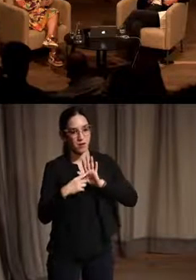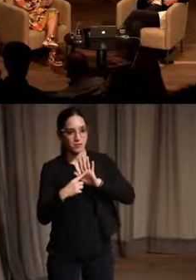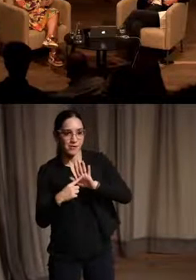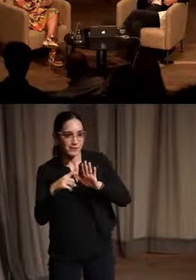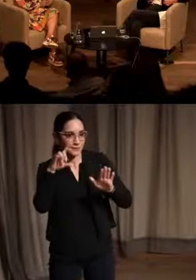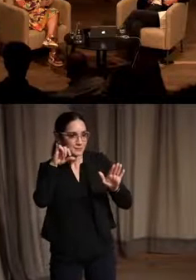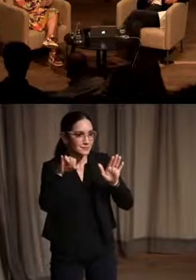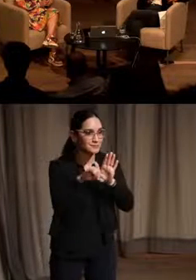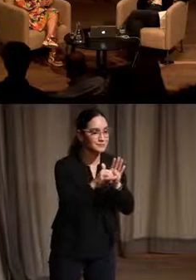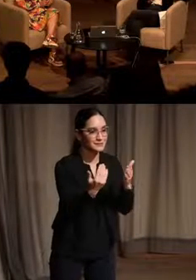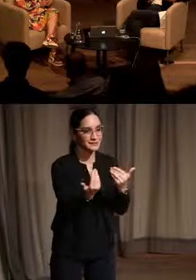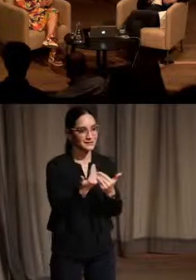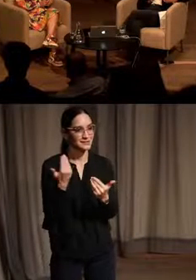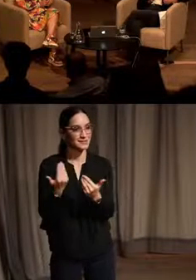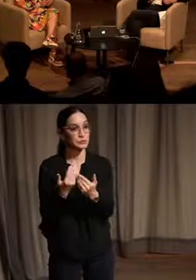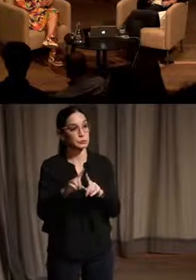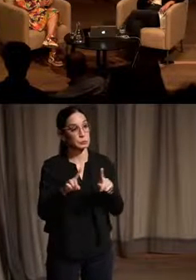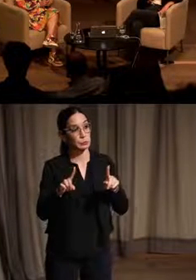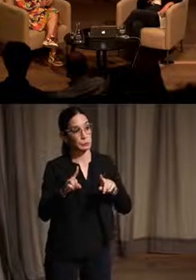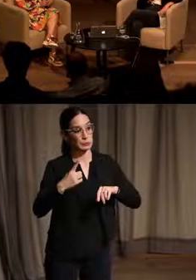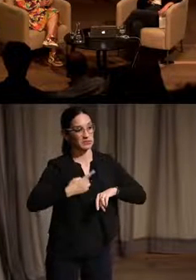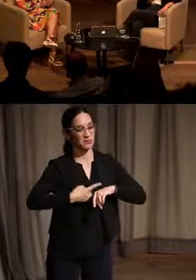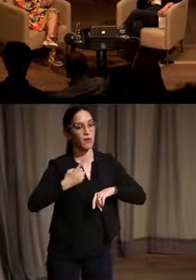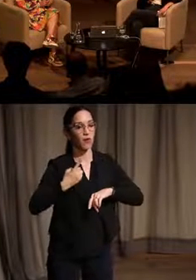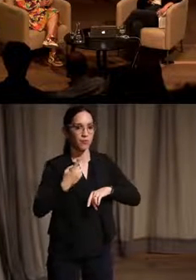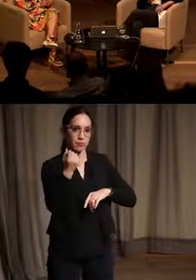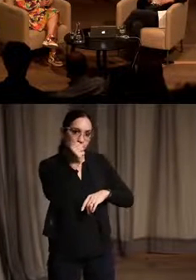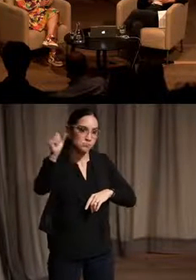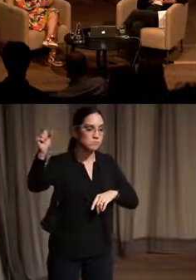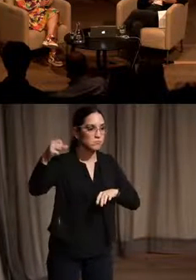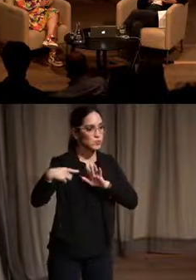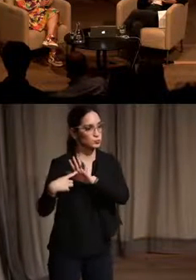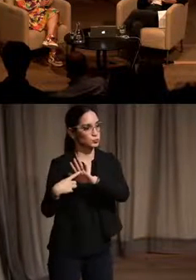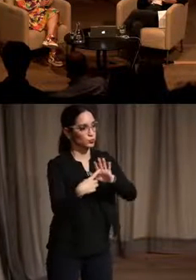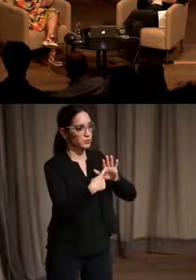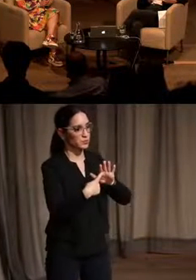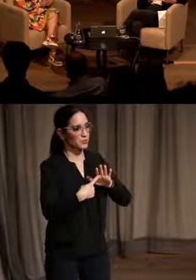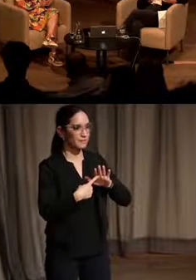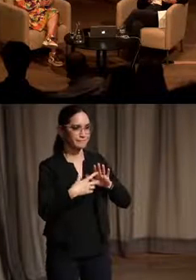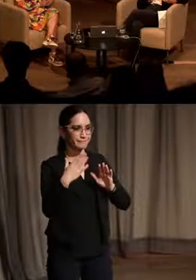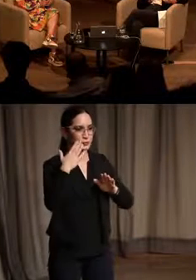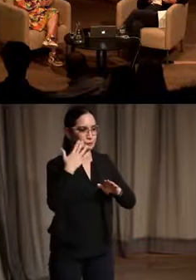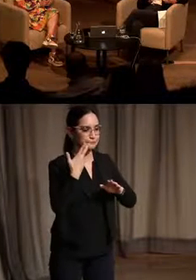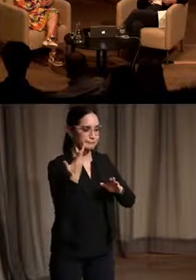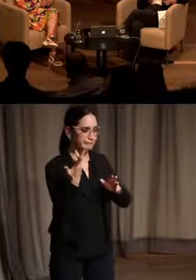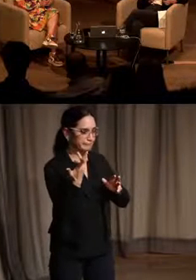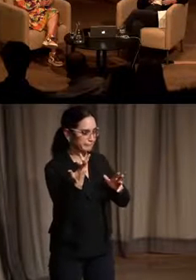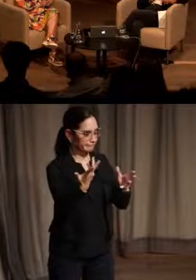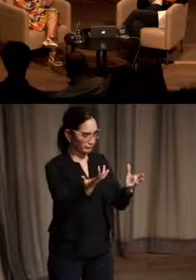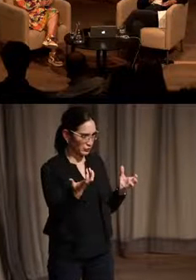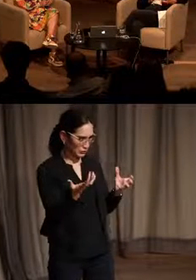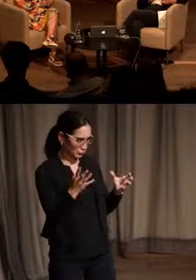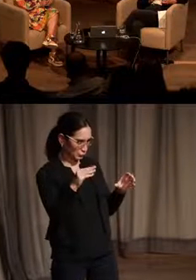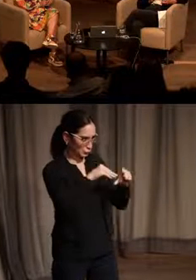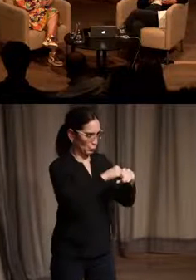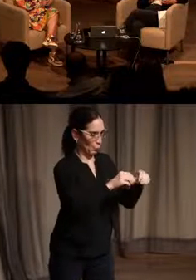broke windows around the city of London because they knew most of the stores were owned by men, and yet they were the one buying the things